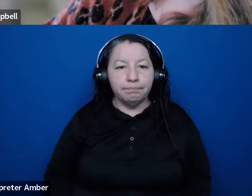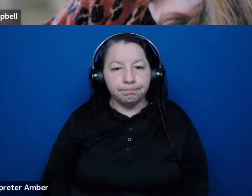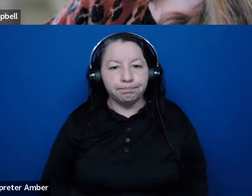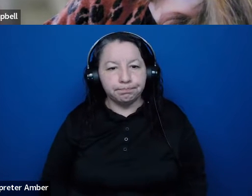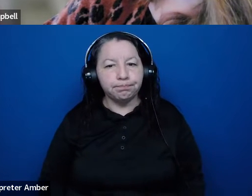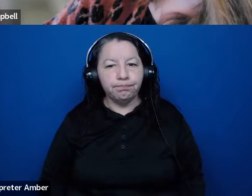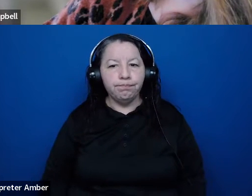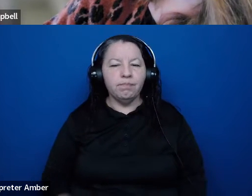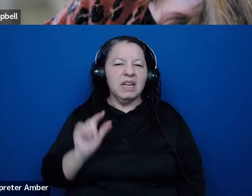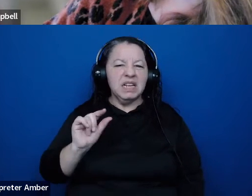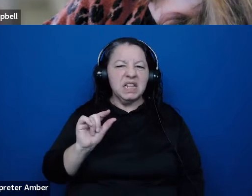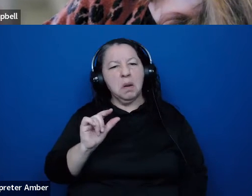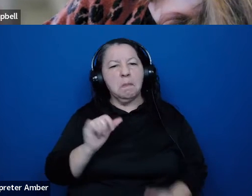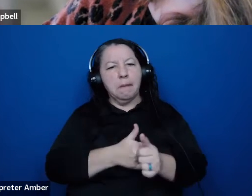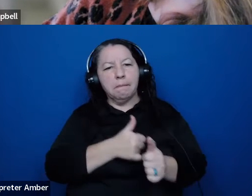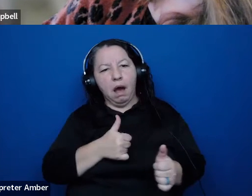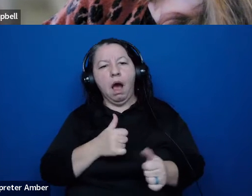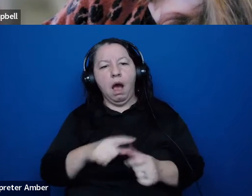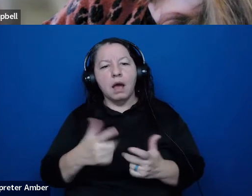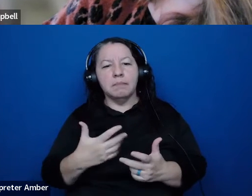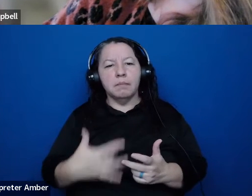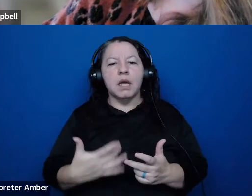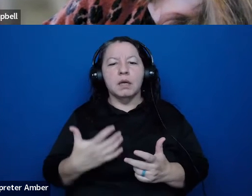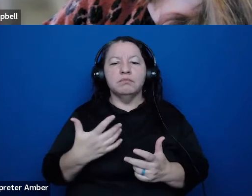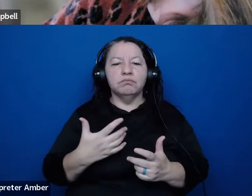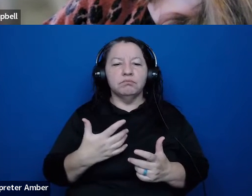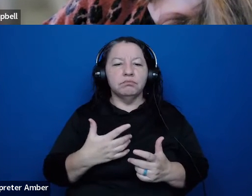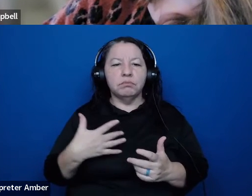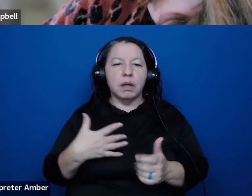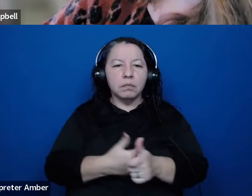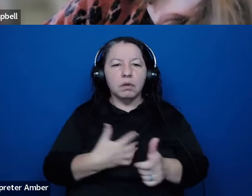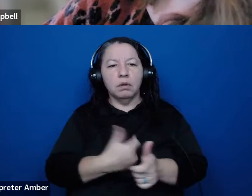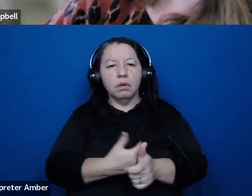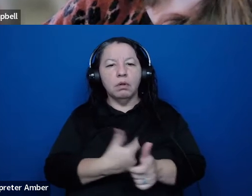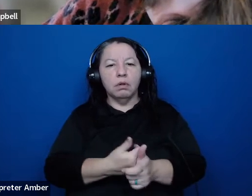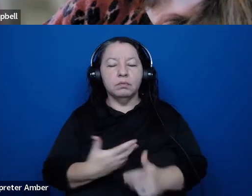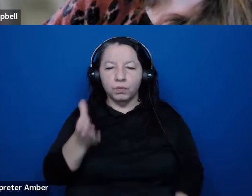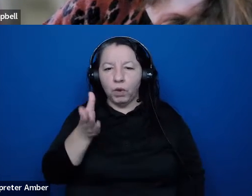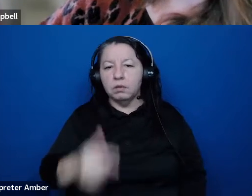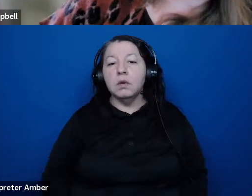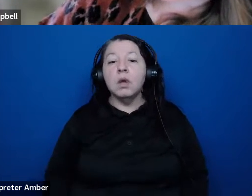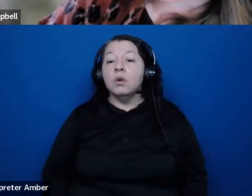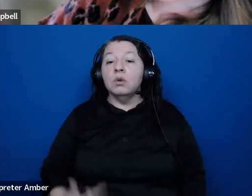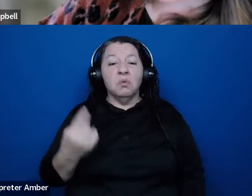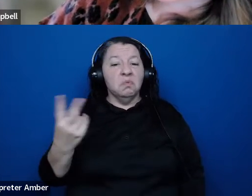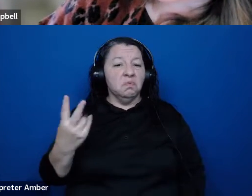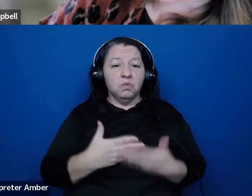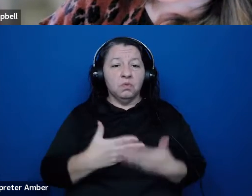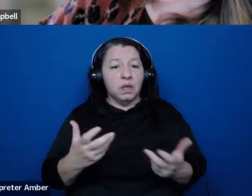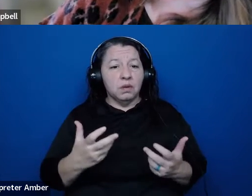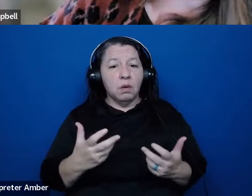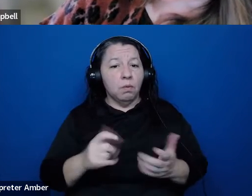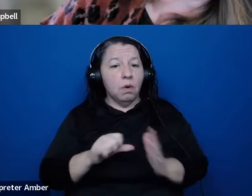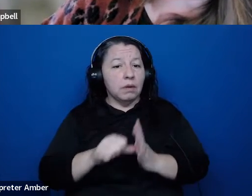lags a little bit in the reporting. So those are just a couple of things that I wanted to point out